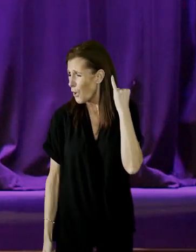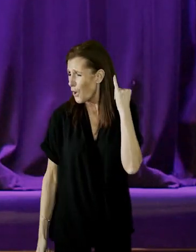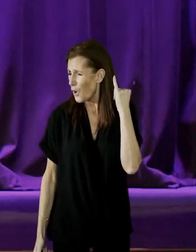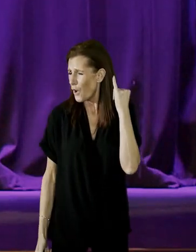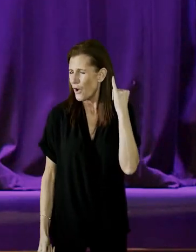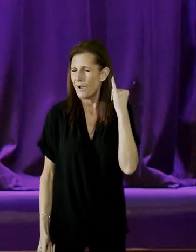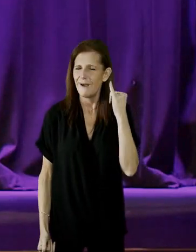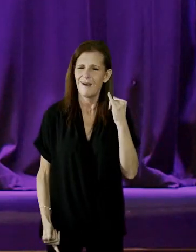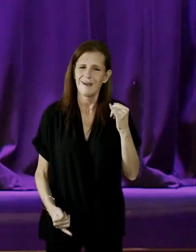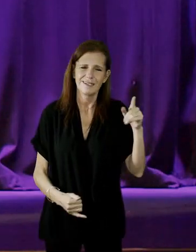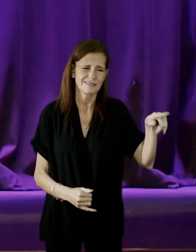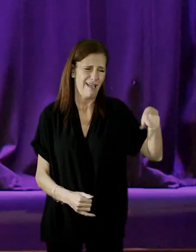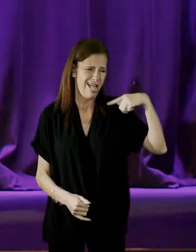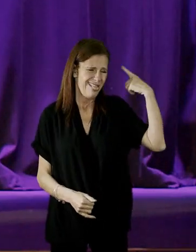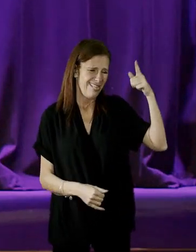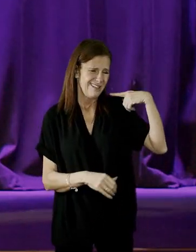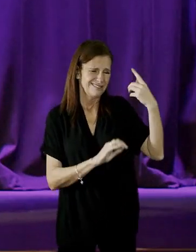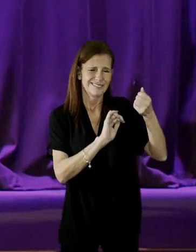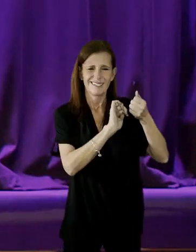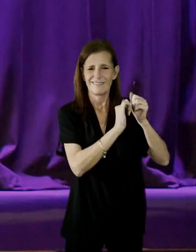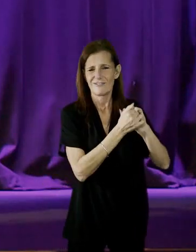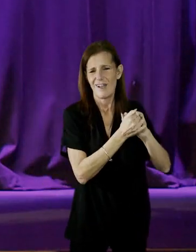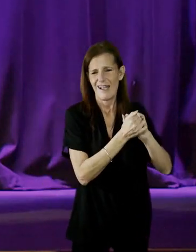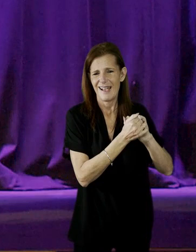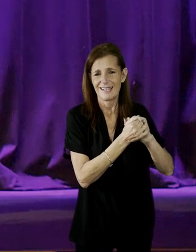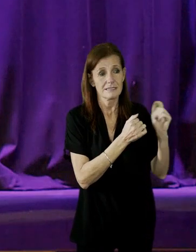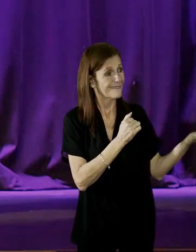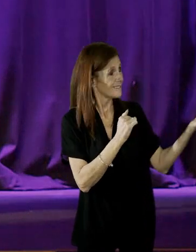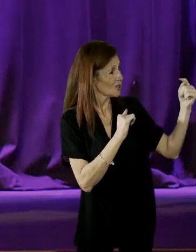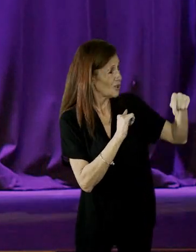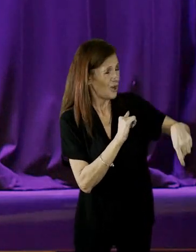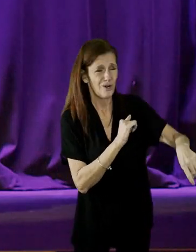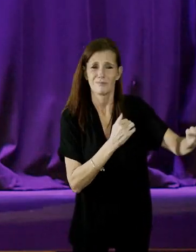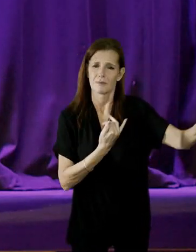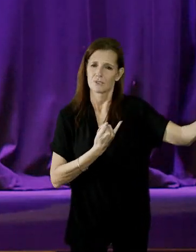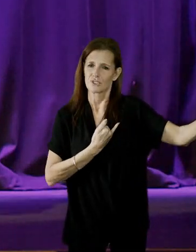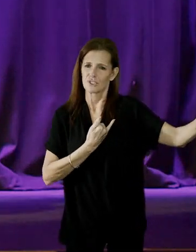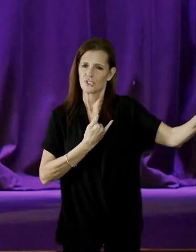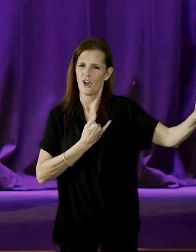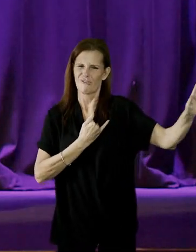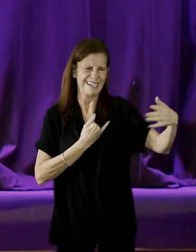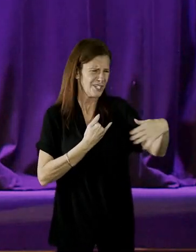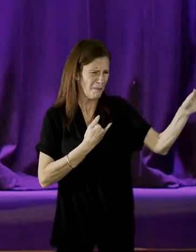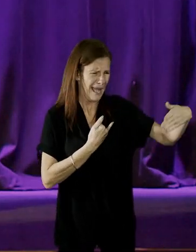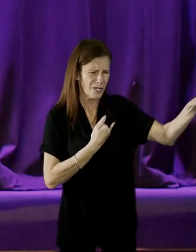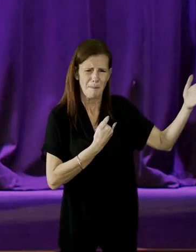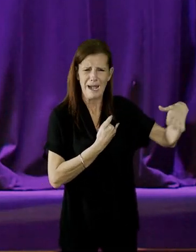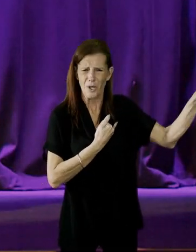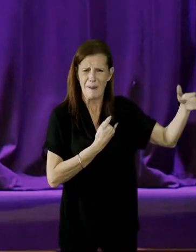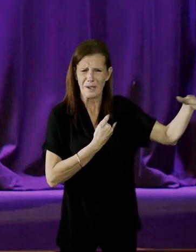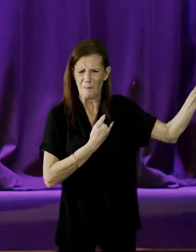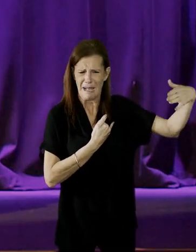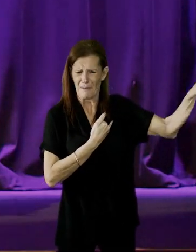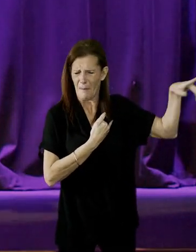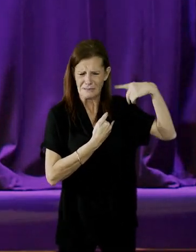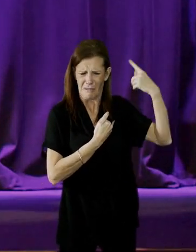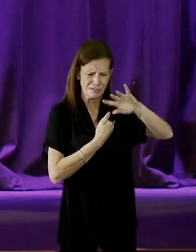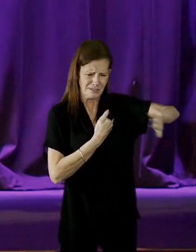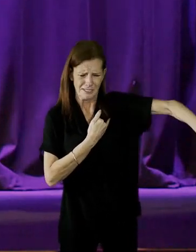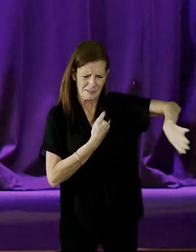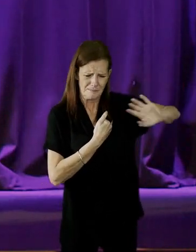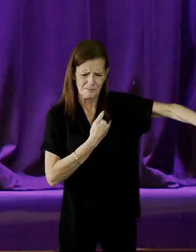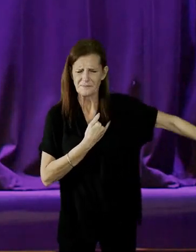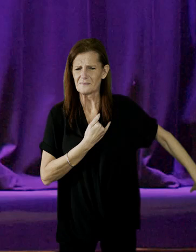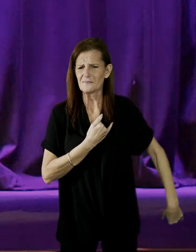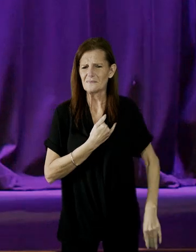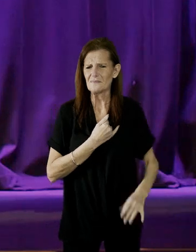liberal London pals. I'm sorry if they've made their way up here. I only apologize. Send them back. We will deal with it. My mate Ellie